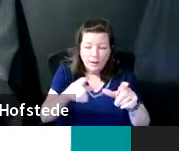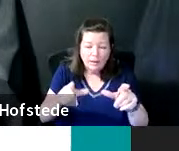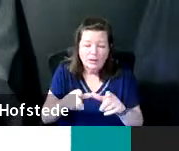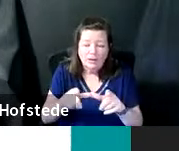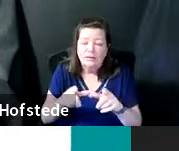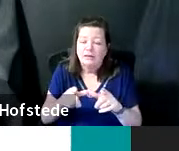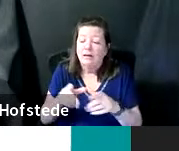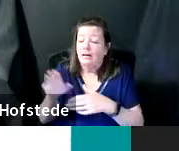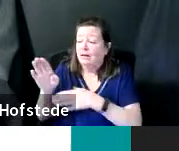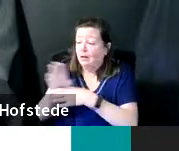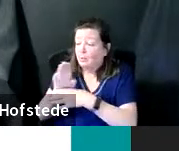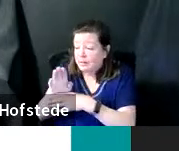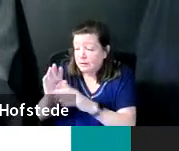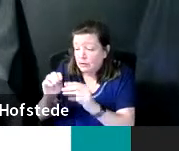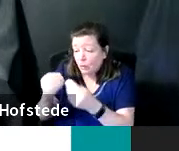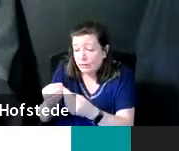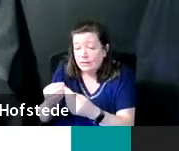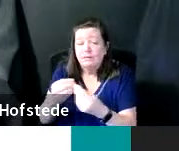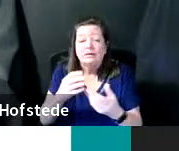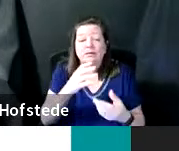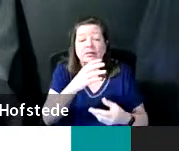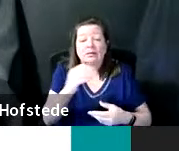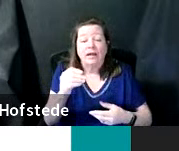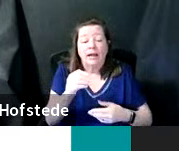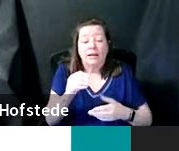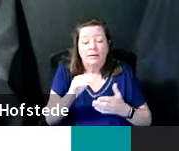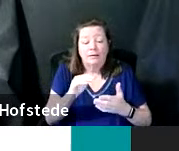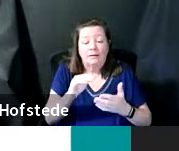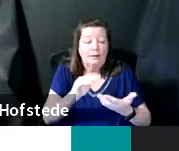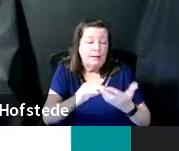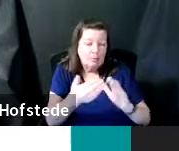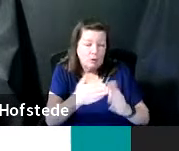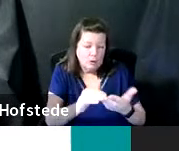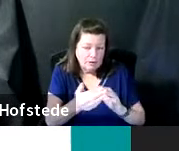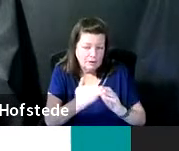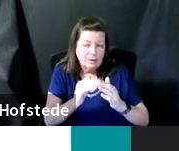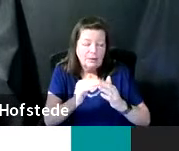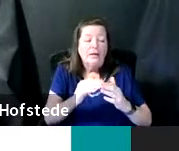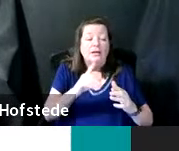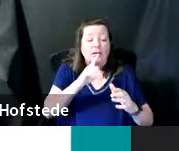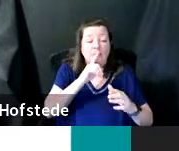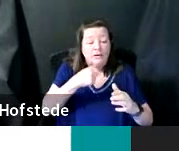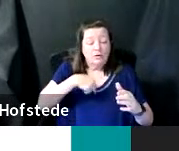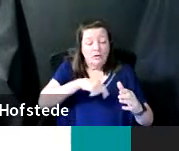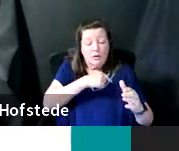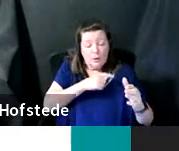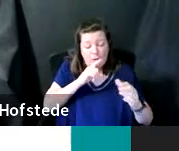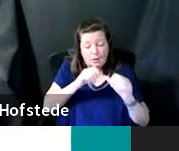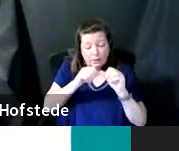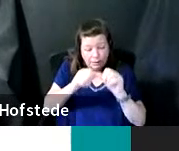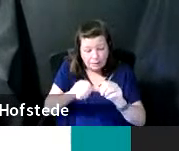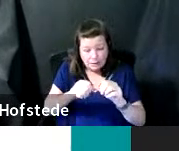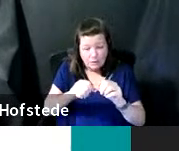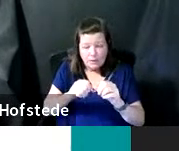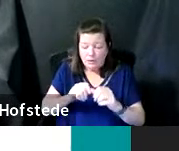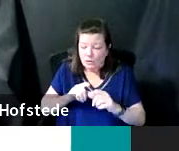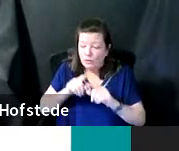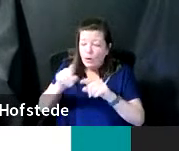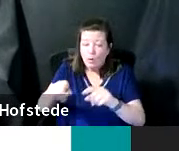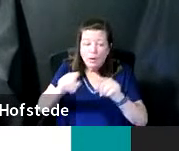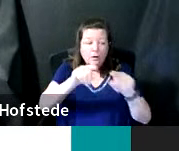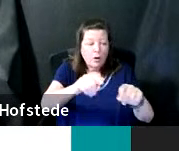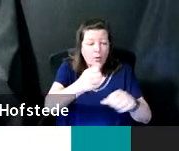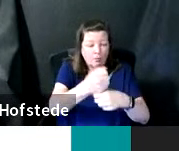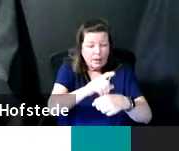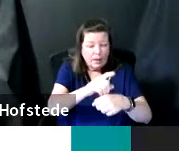know, business organizations and or neighborhoods, to make sure that we're continuing to get out there and make sure people